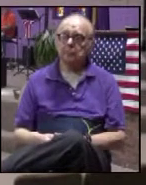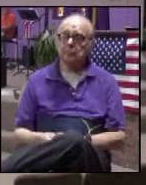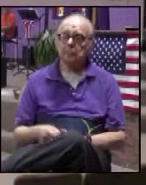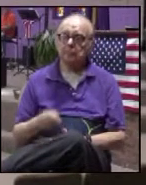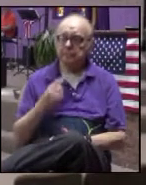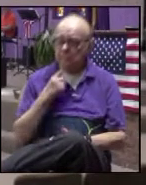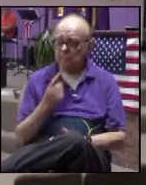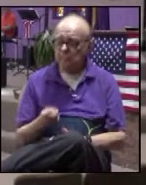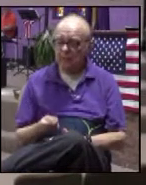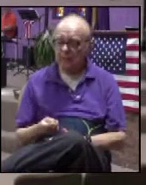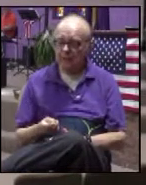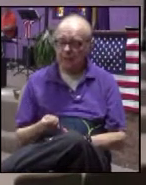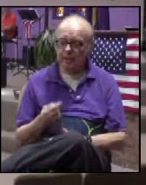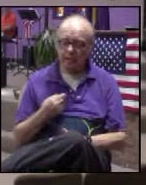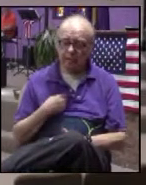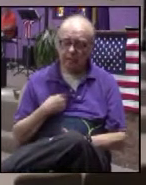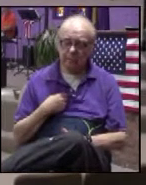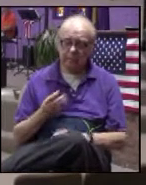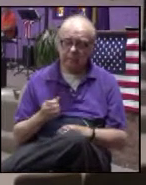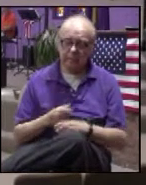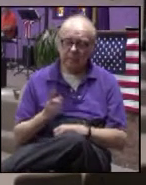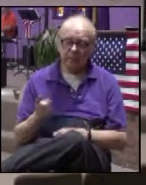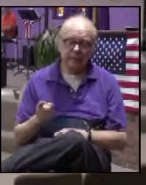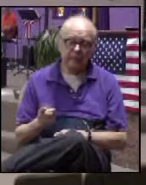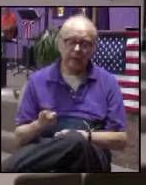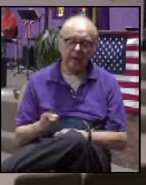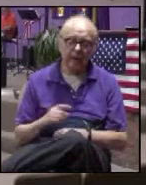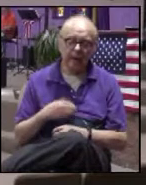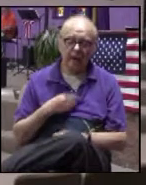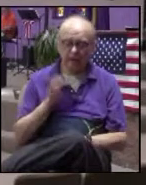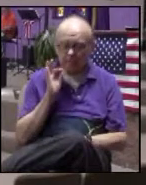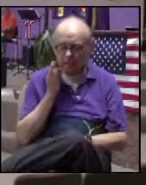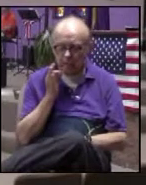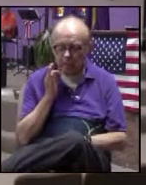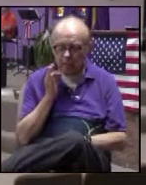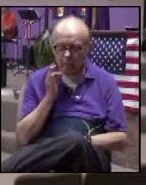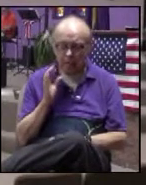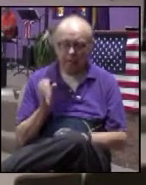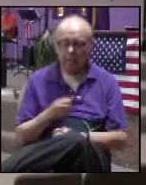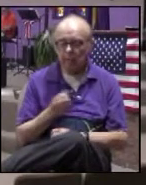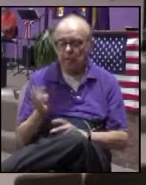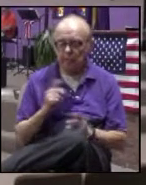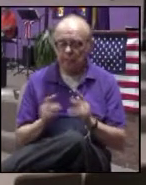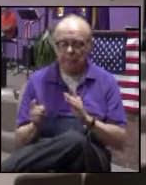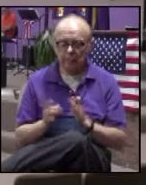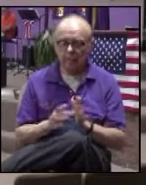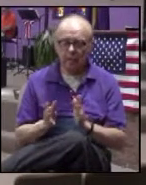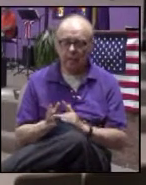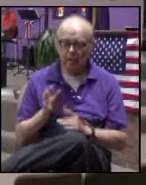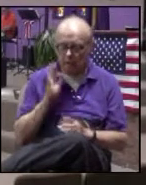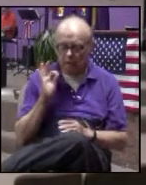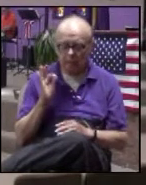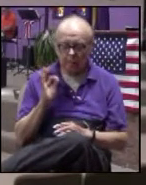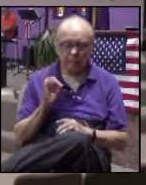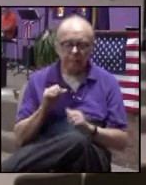this, He says, I am going to make you bear fruit. Fruit where you win other people to Jesus. Fruit that will last in